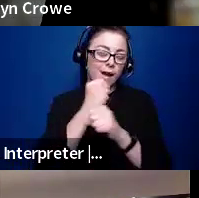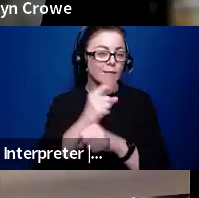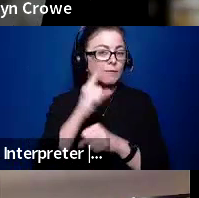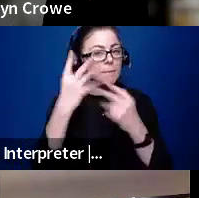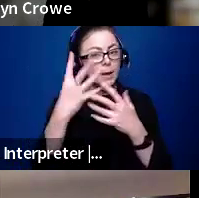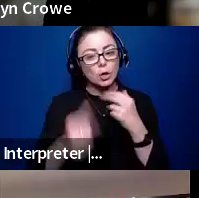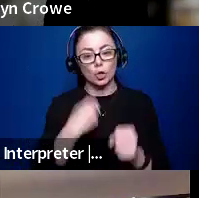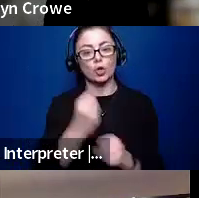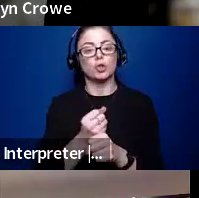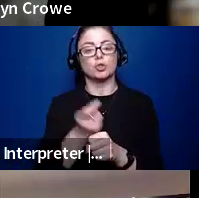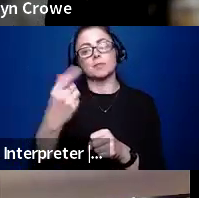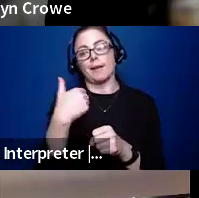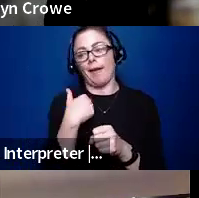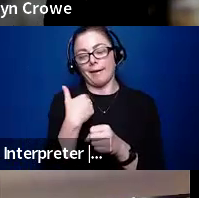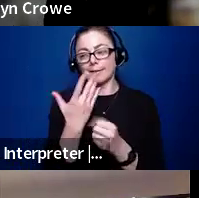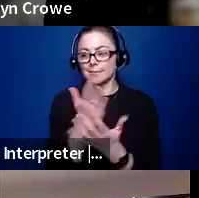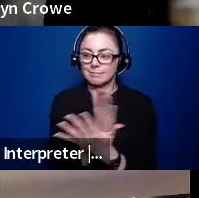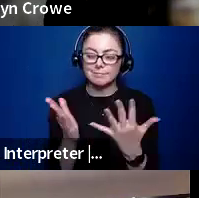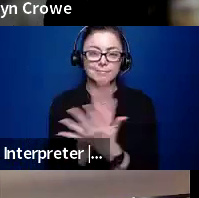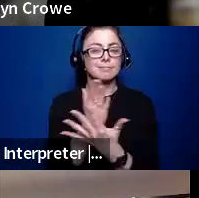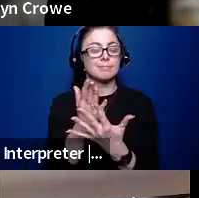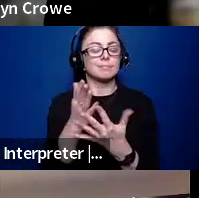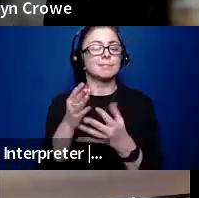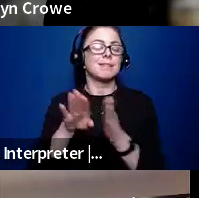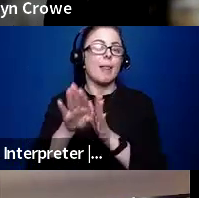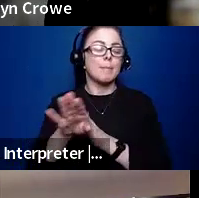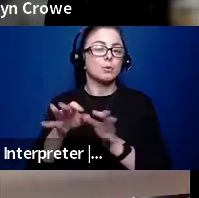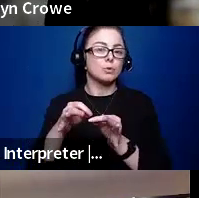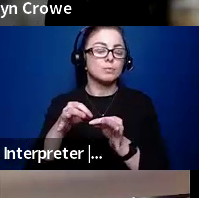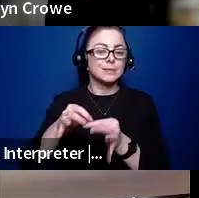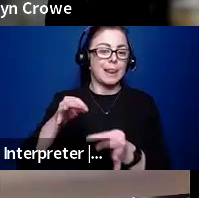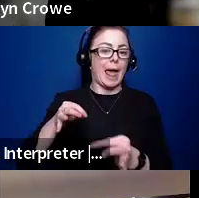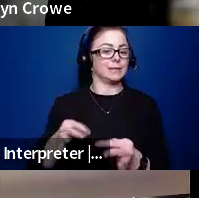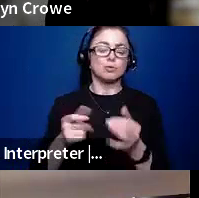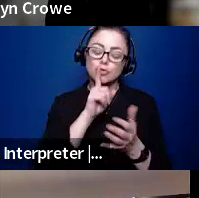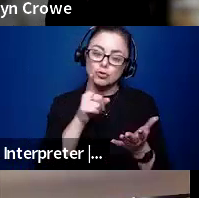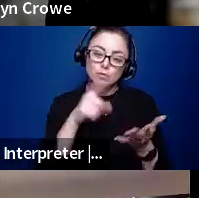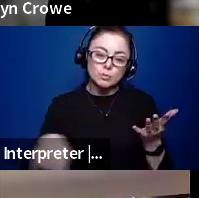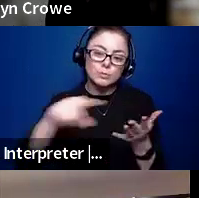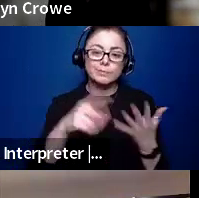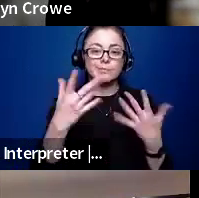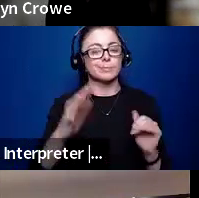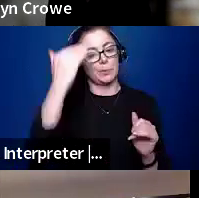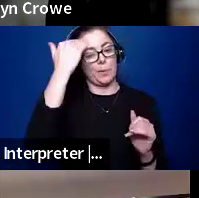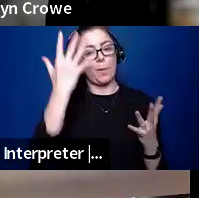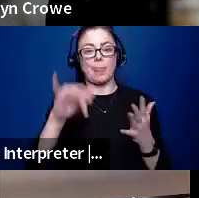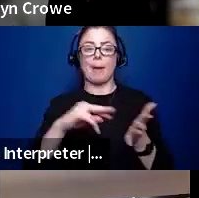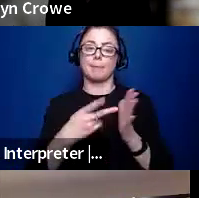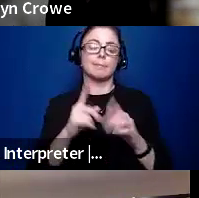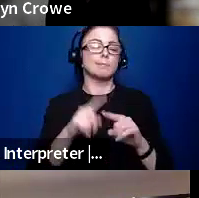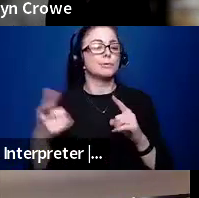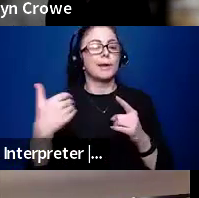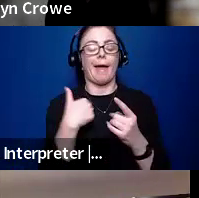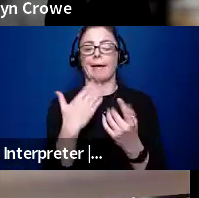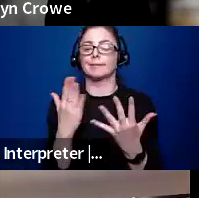global developmental delays, which really just means, I'm sure most of you on here know what that means, but just kind of across the board needs. And